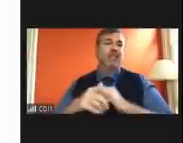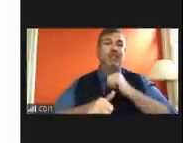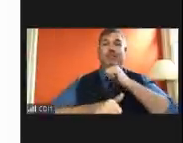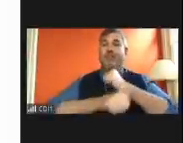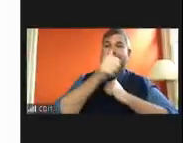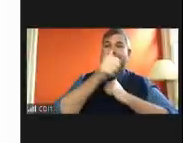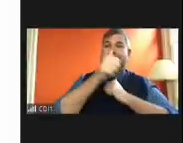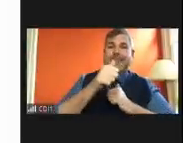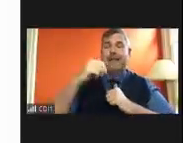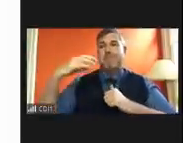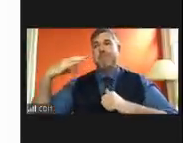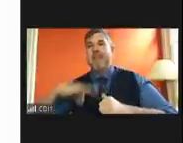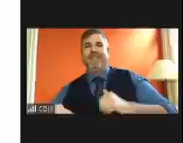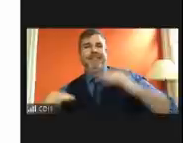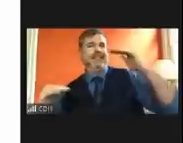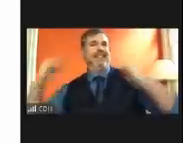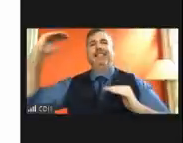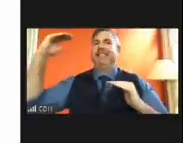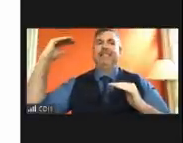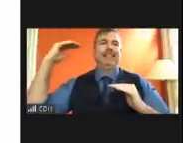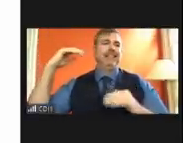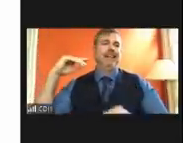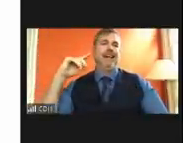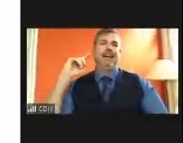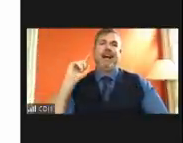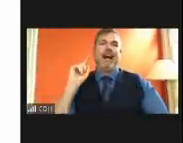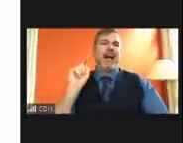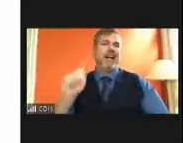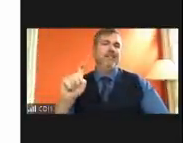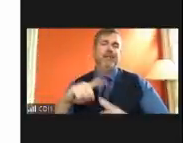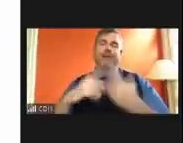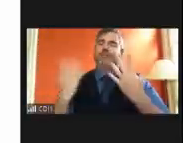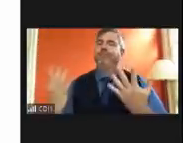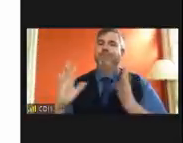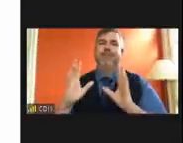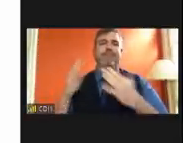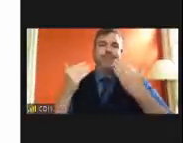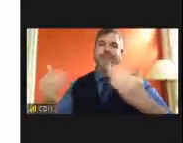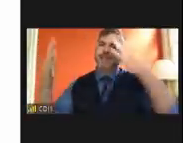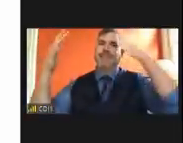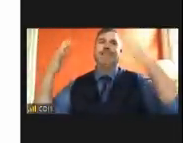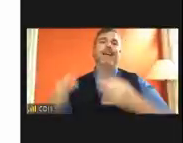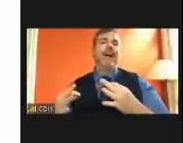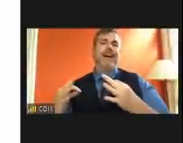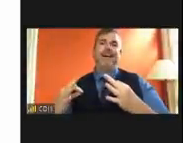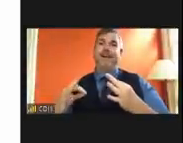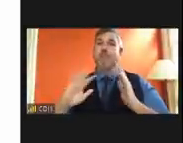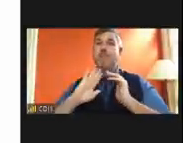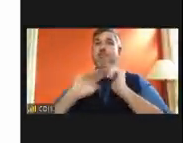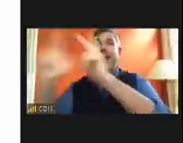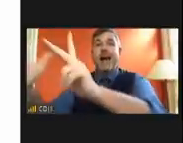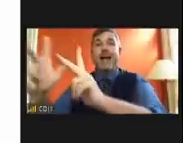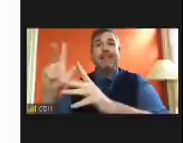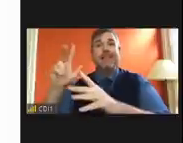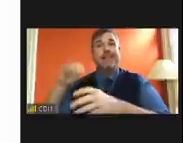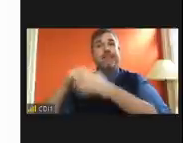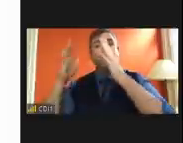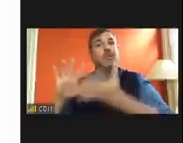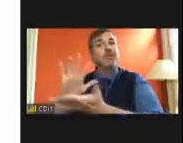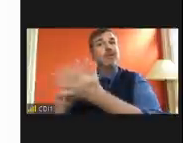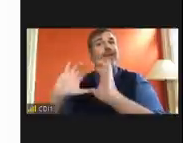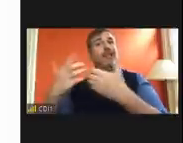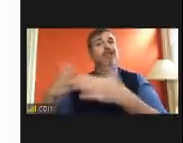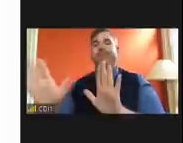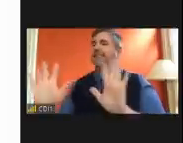had to make an unfortunate decision to decide to delay that and work to decrease our incidence before we could really